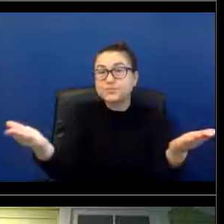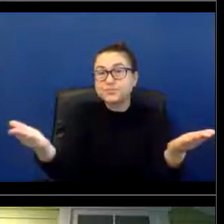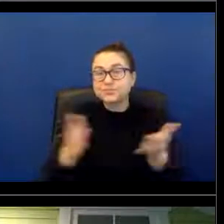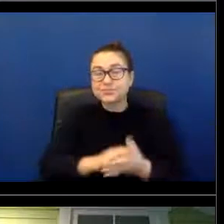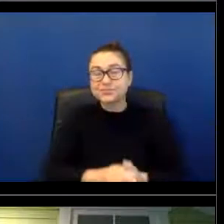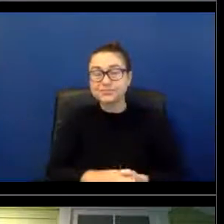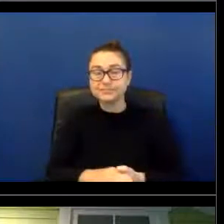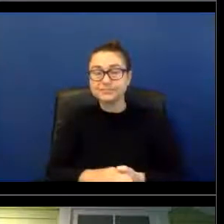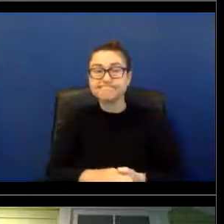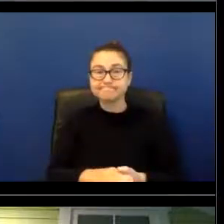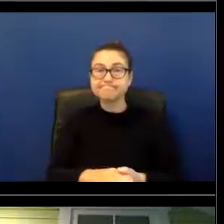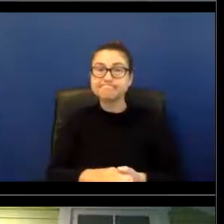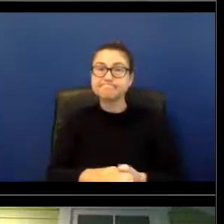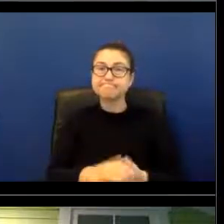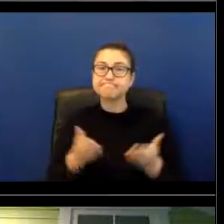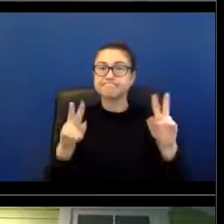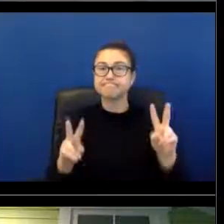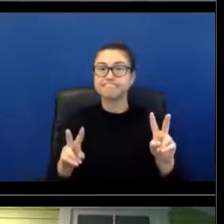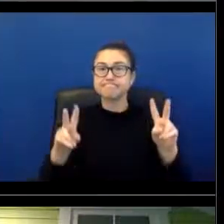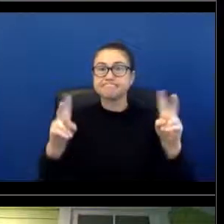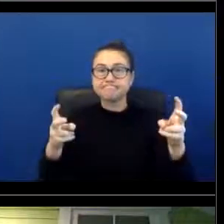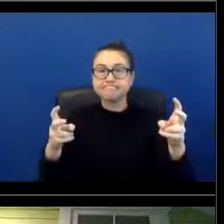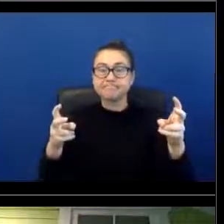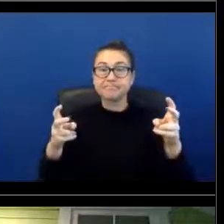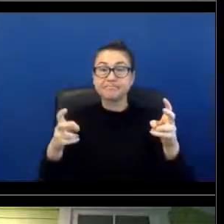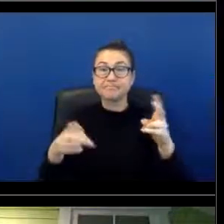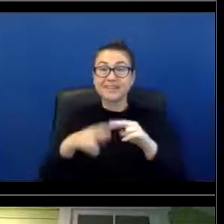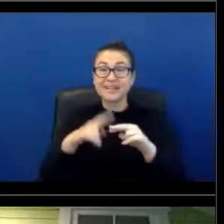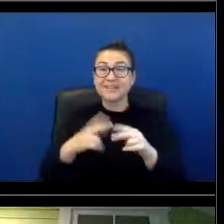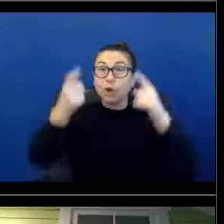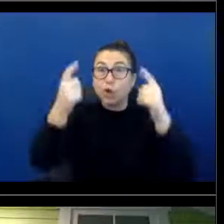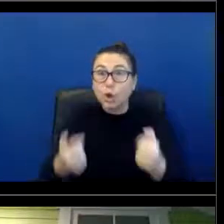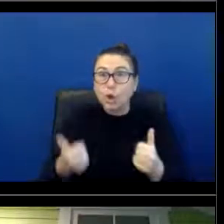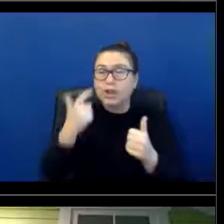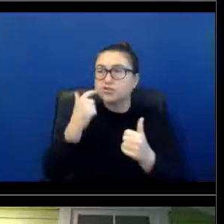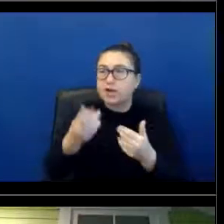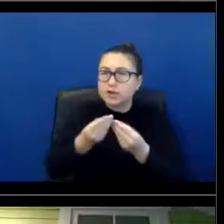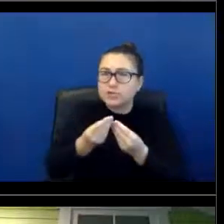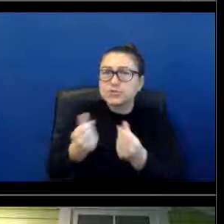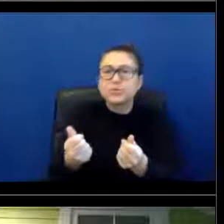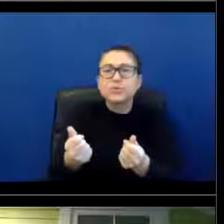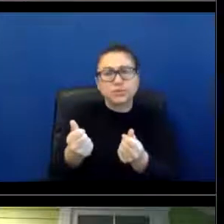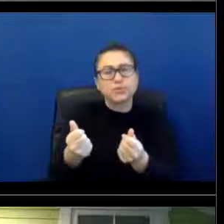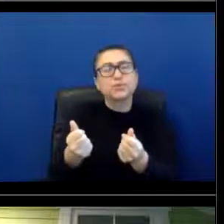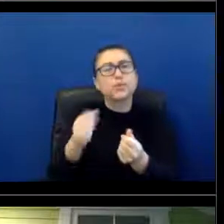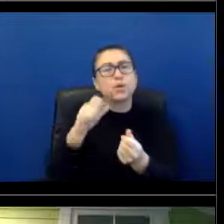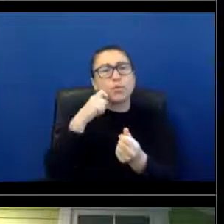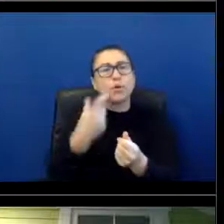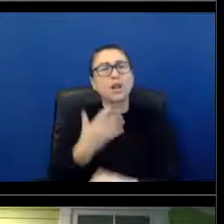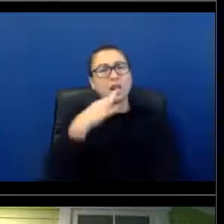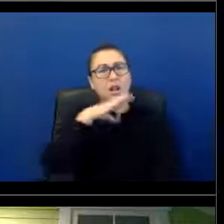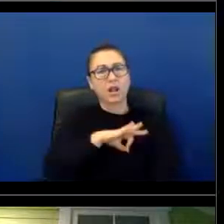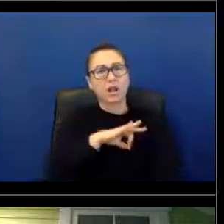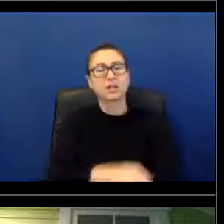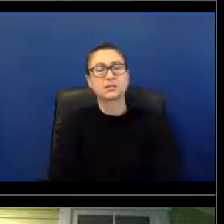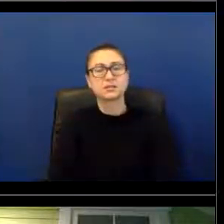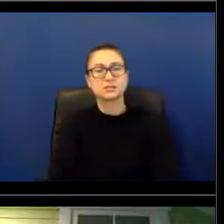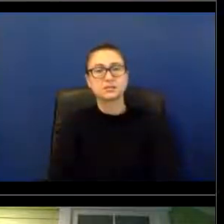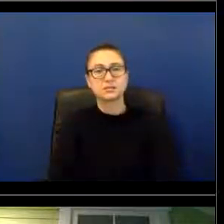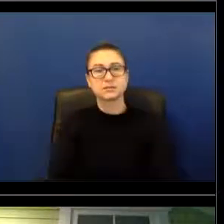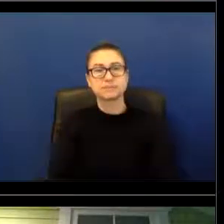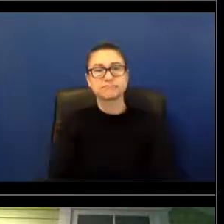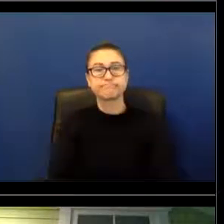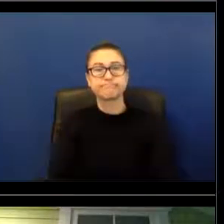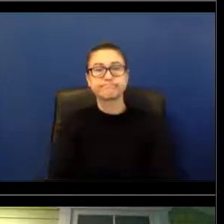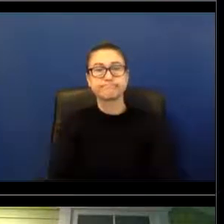participants. Dealing with issues early can help you avoid a dispute, and Lynn certainly talked about that. So these